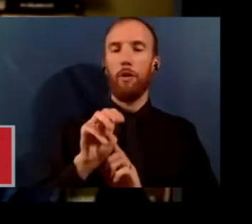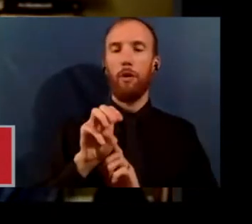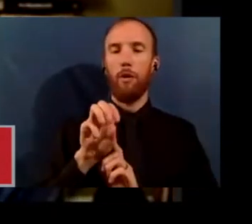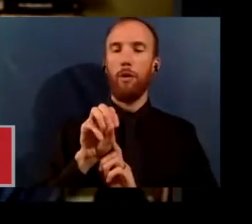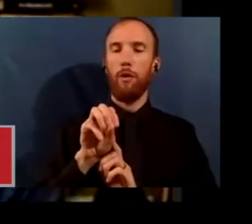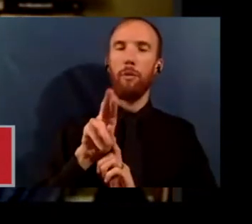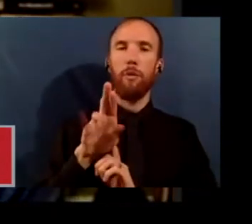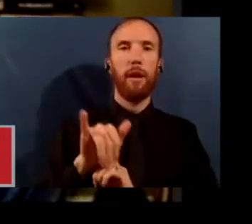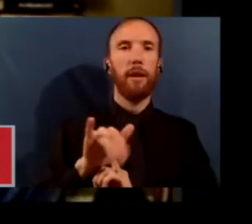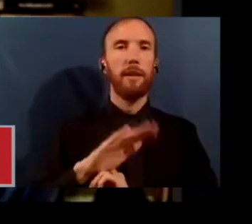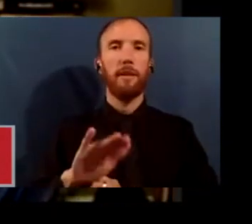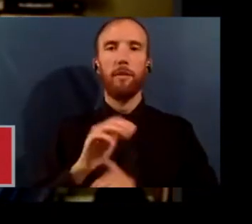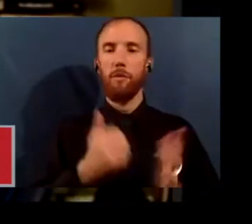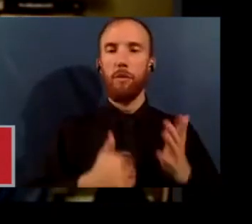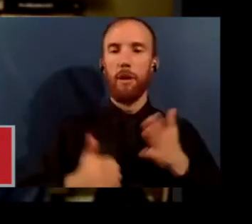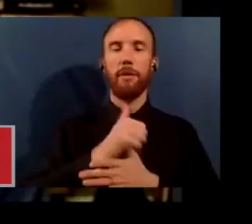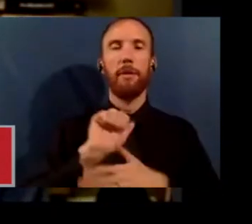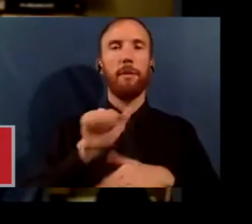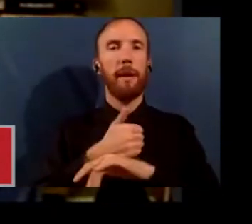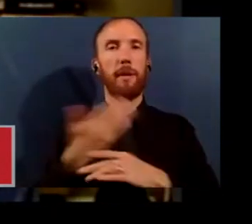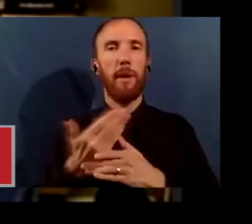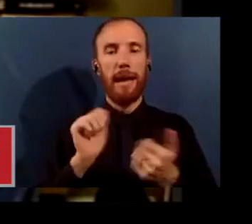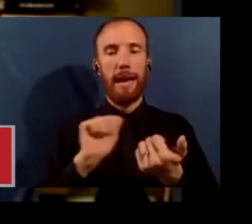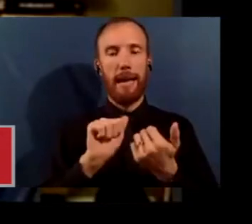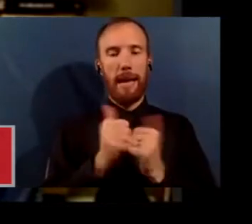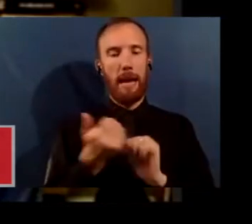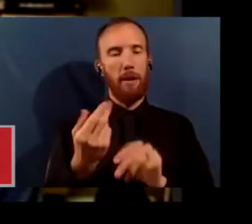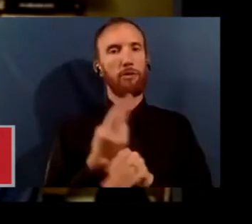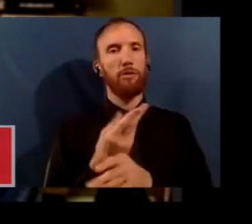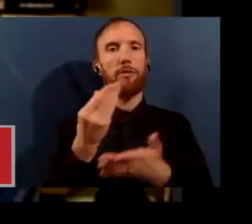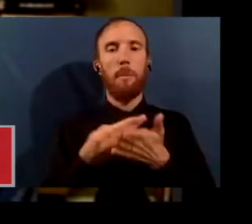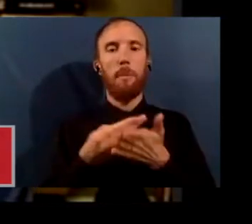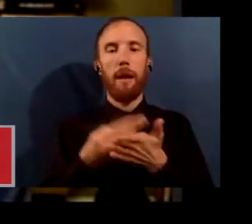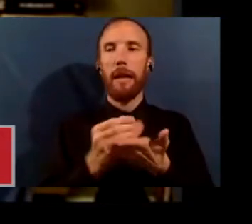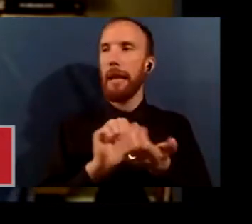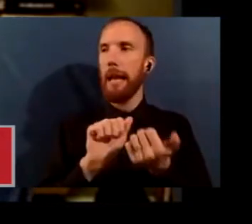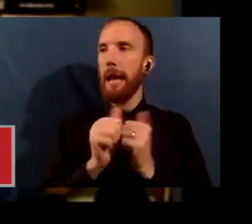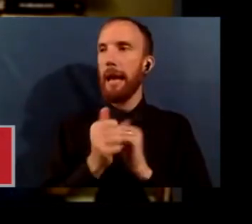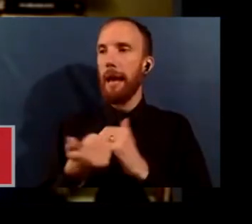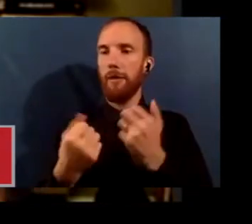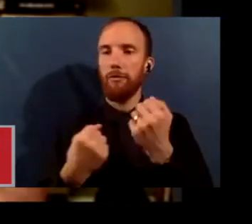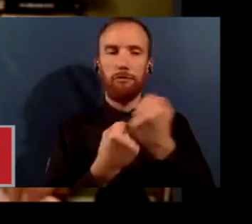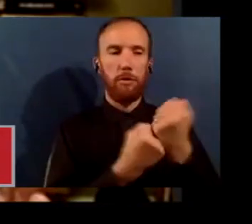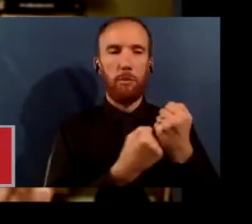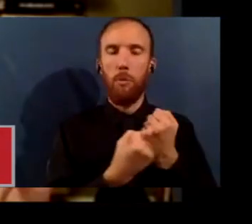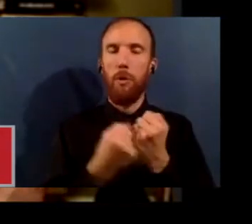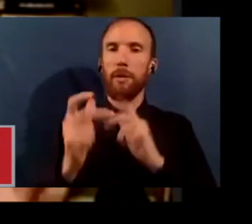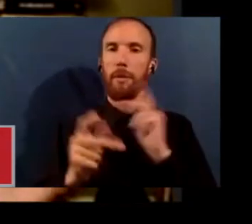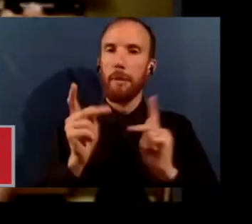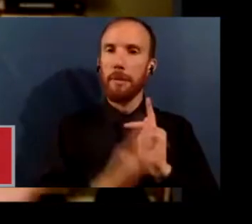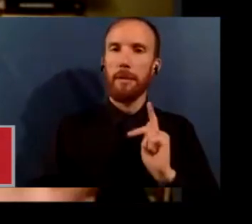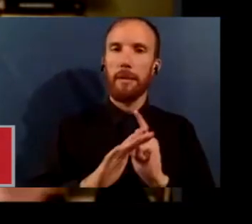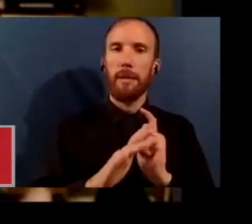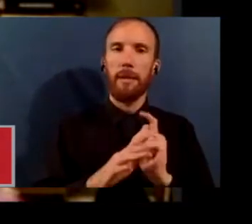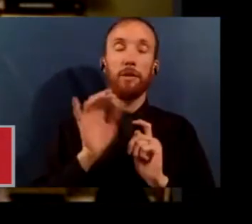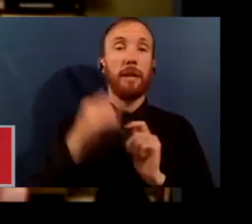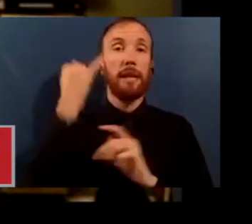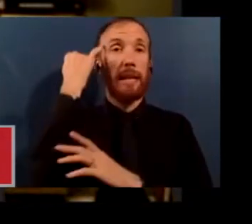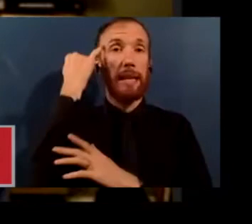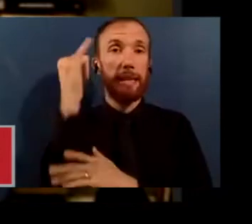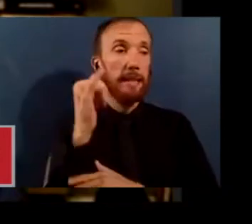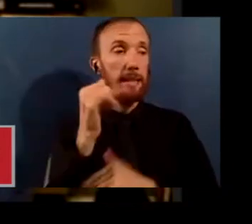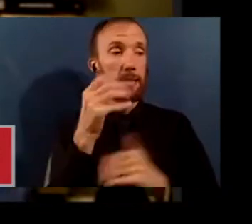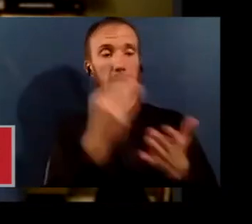your people's wealth. And I think the American government comes off badly. So, I mean, that whole defund the police thing was, I think, trying